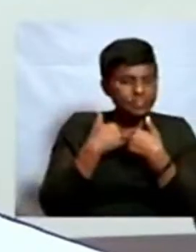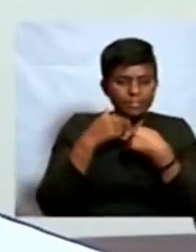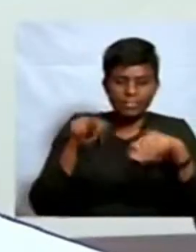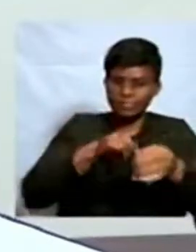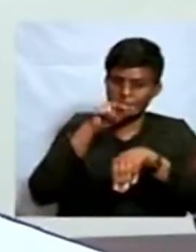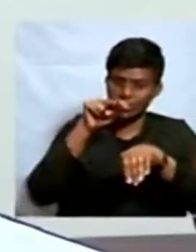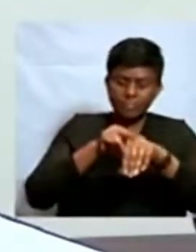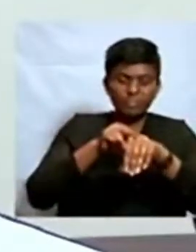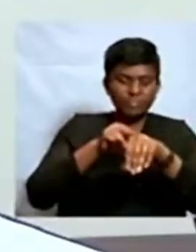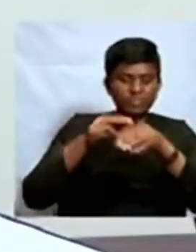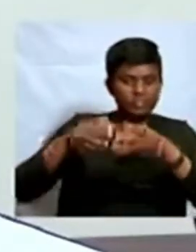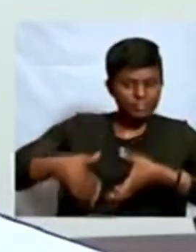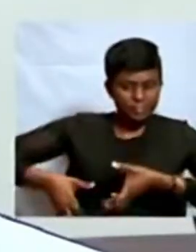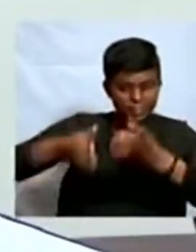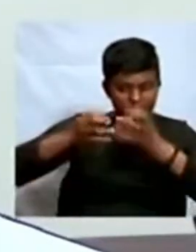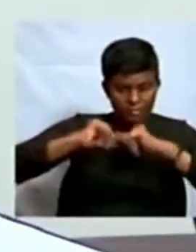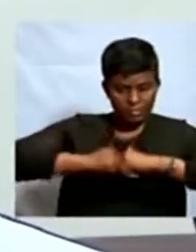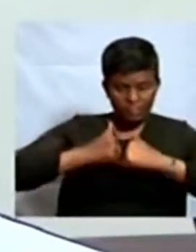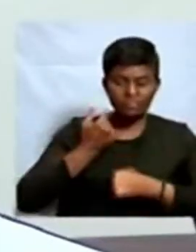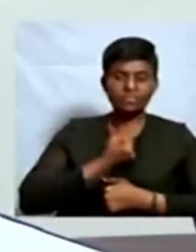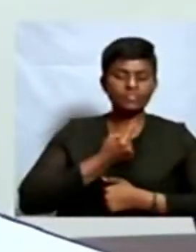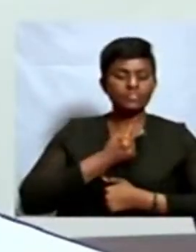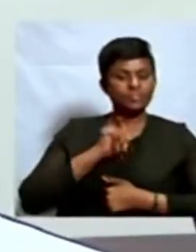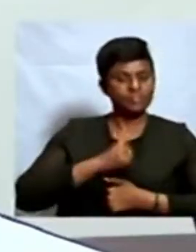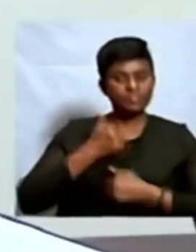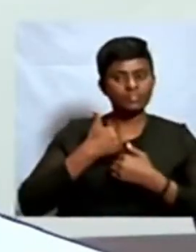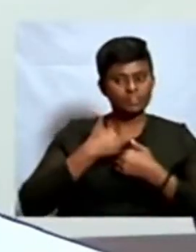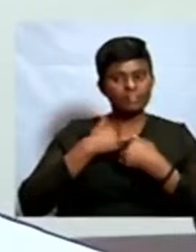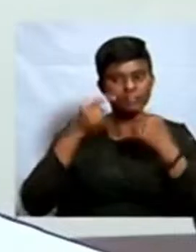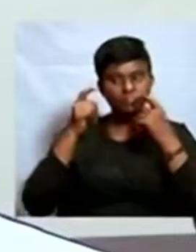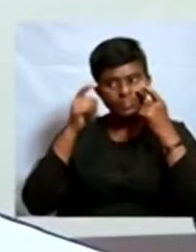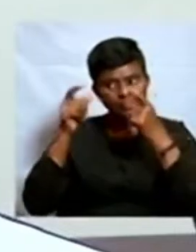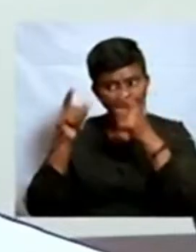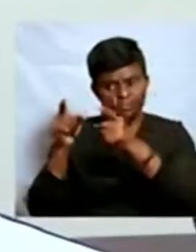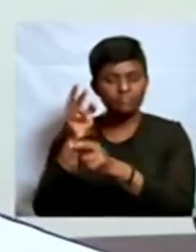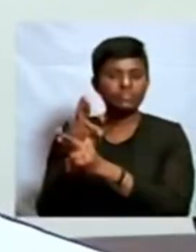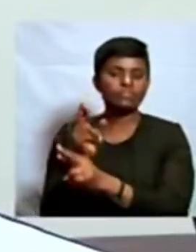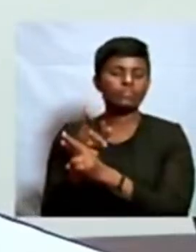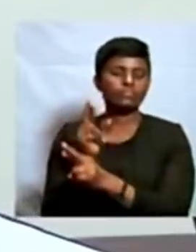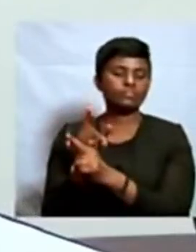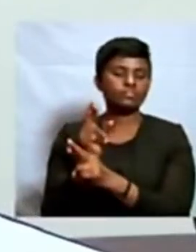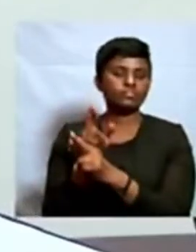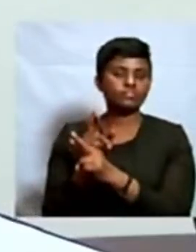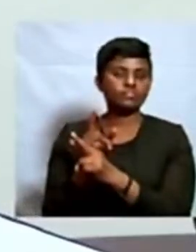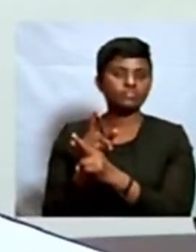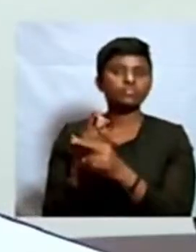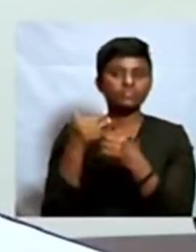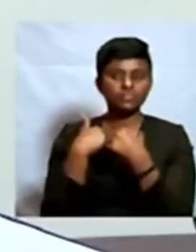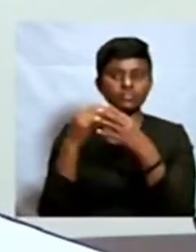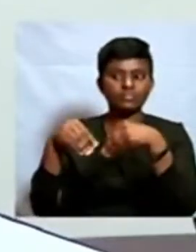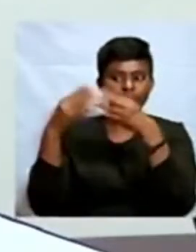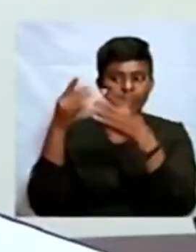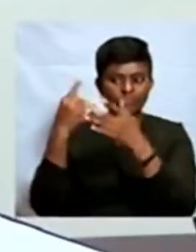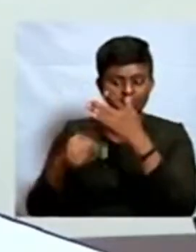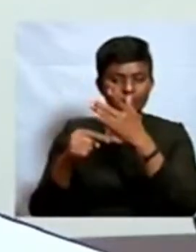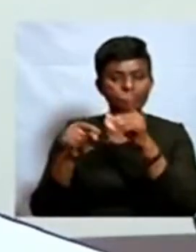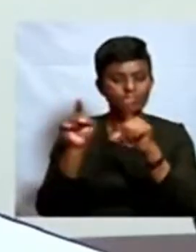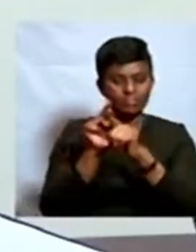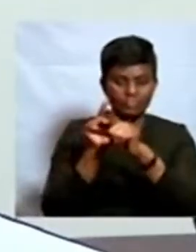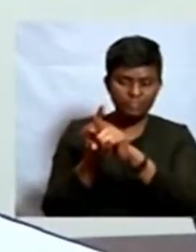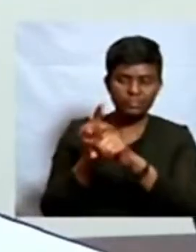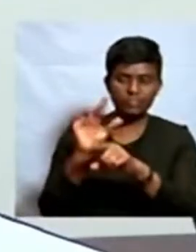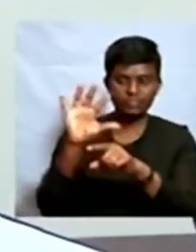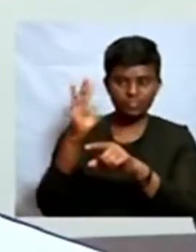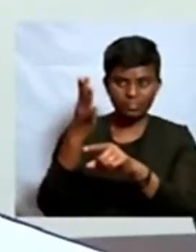national carrier of our own, we have fragmented the traffic rights. we have given what is termed as